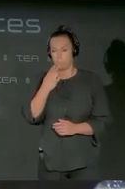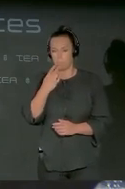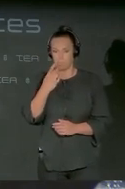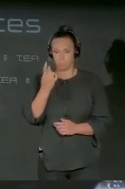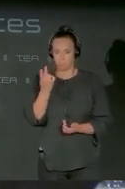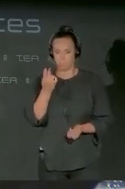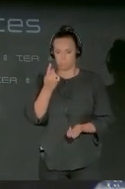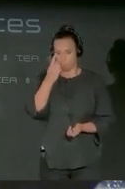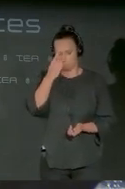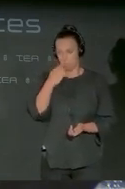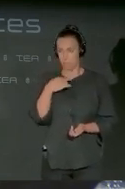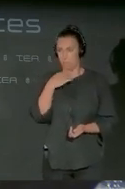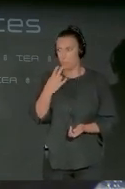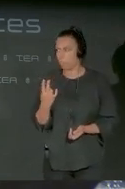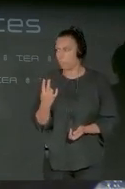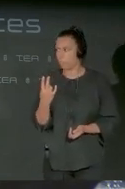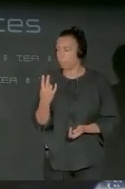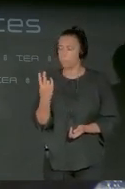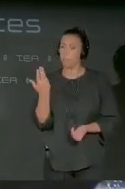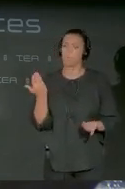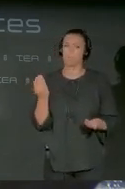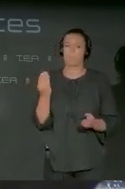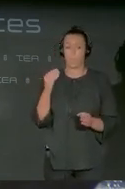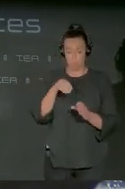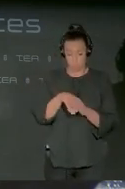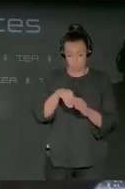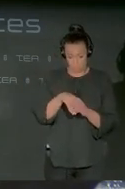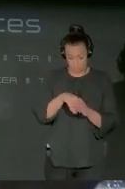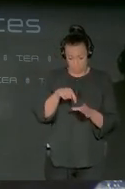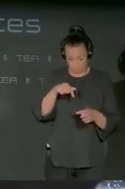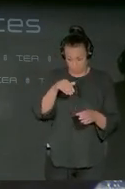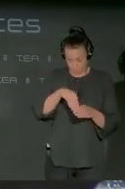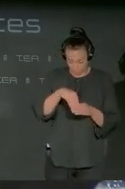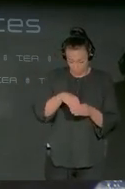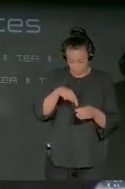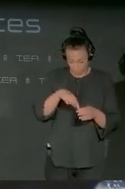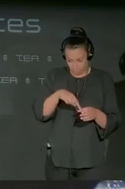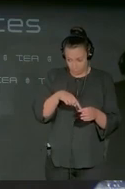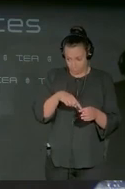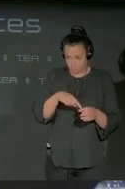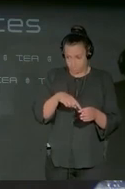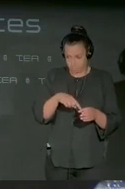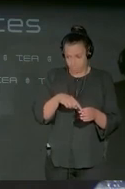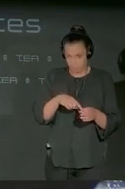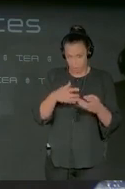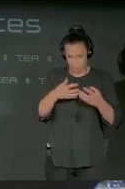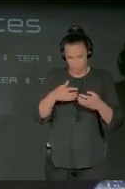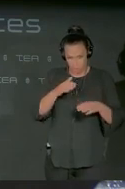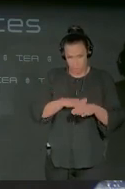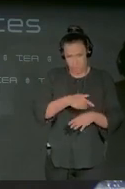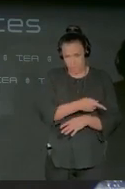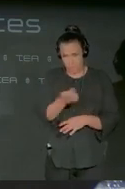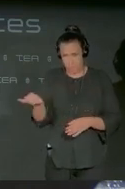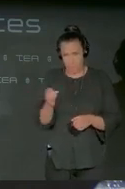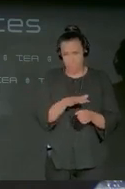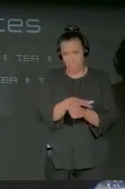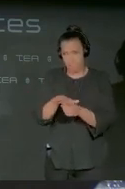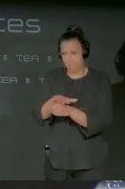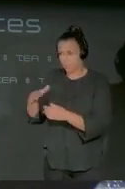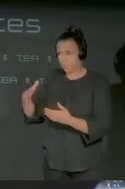is something that's so new for the markets that the private investors don't want to participate on that kind of project. Or the business